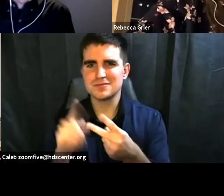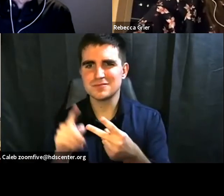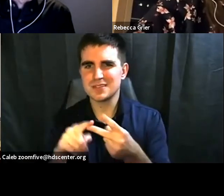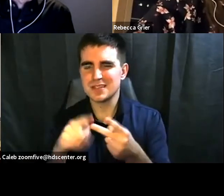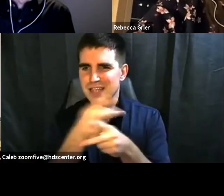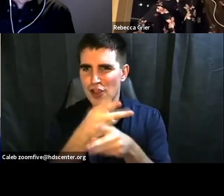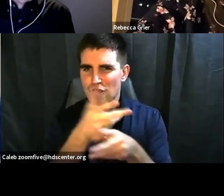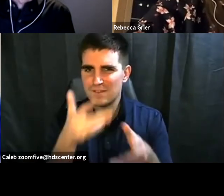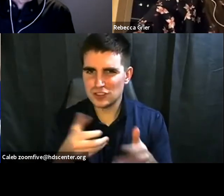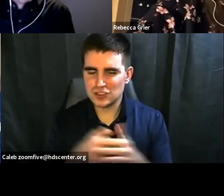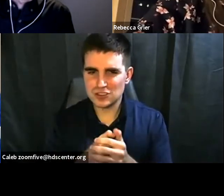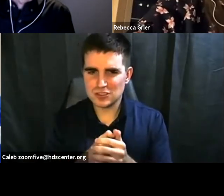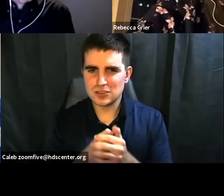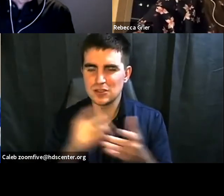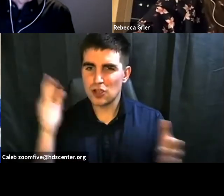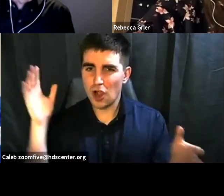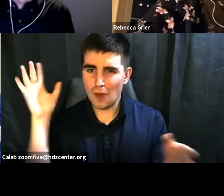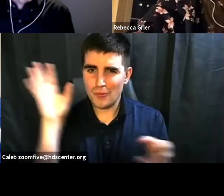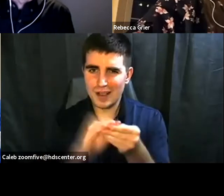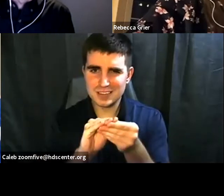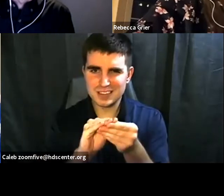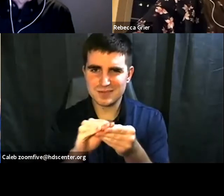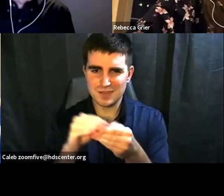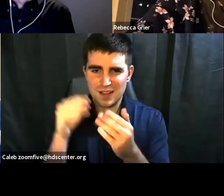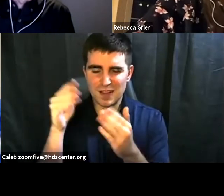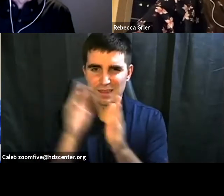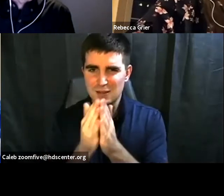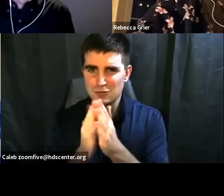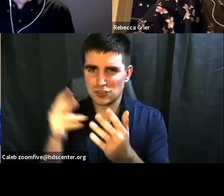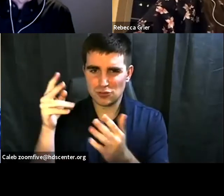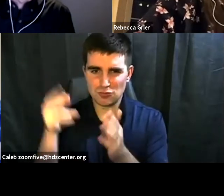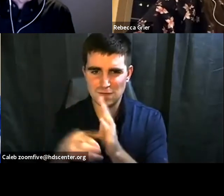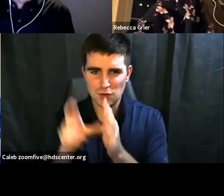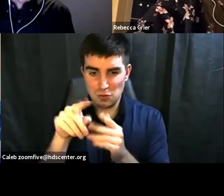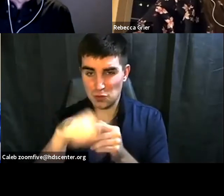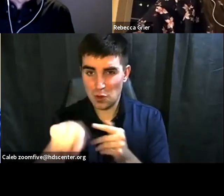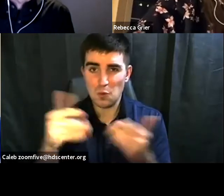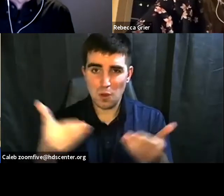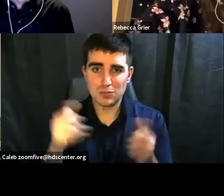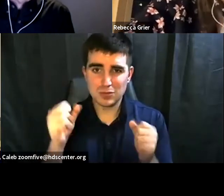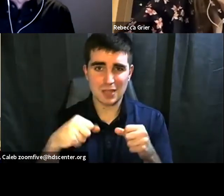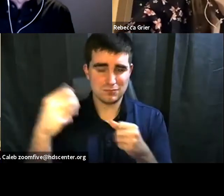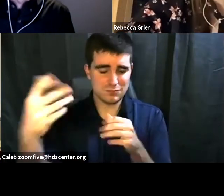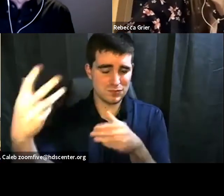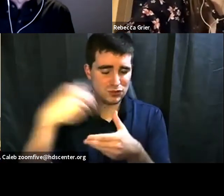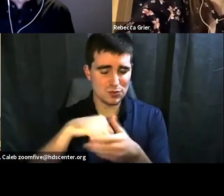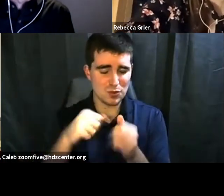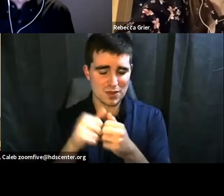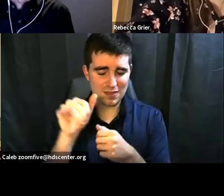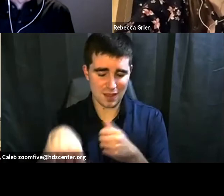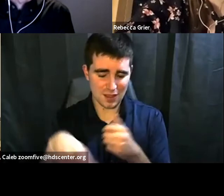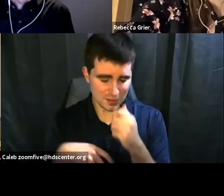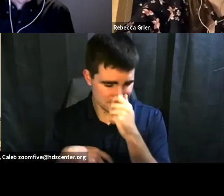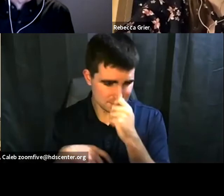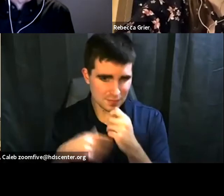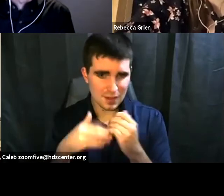We're doing a comprehensive literature review. You're all welcome to contribute to that. Now I'll